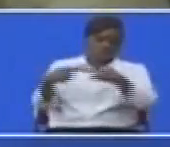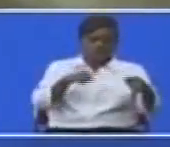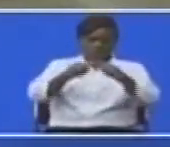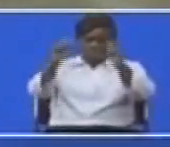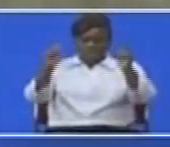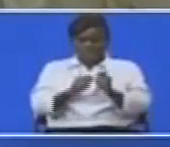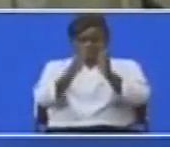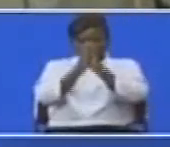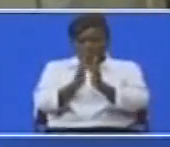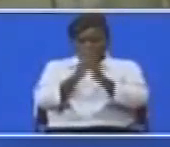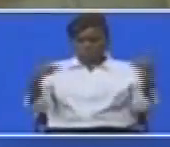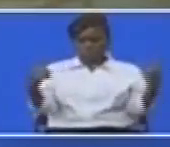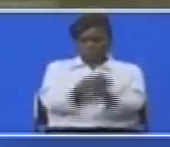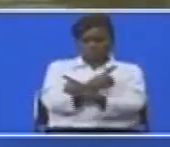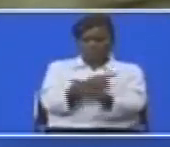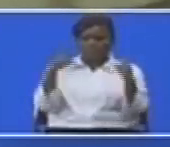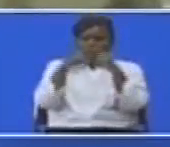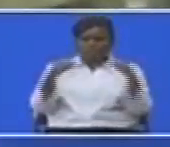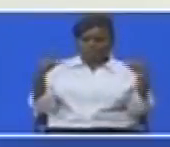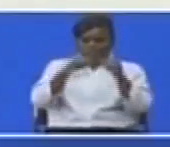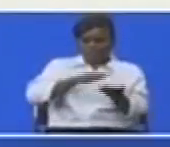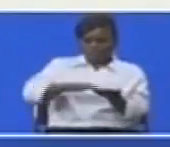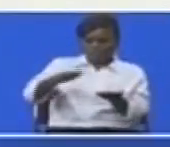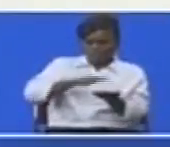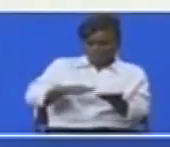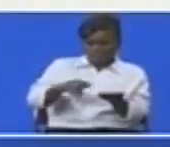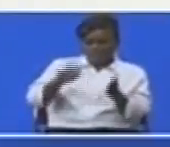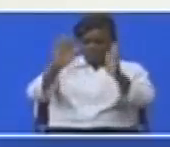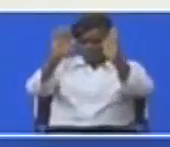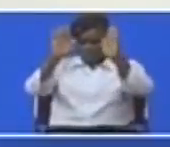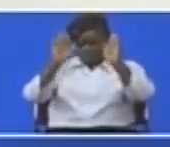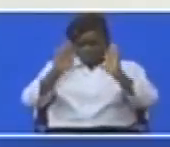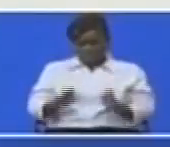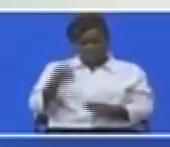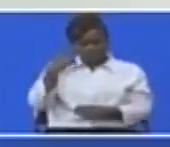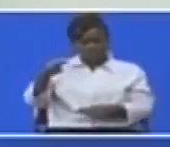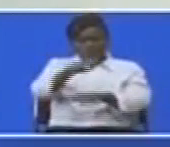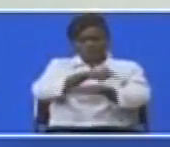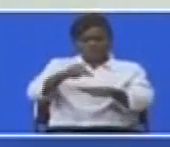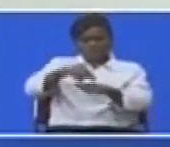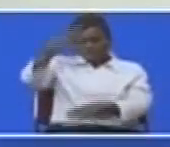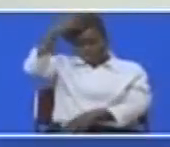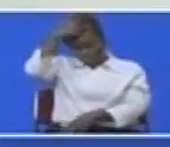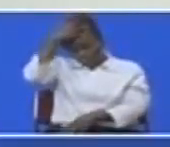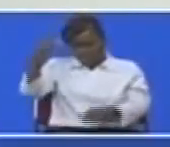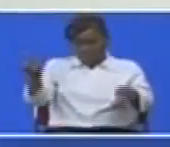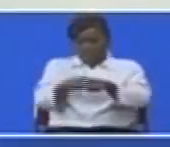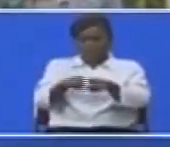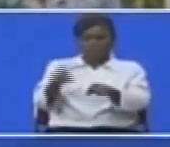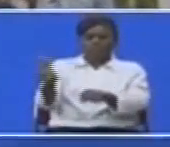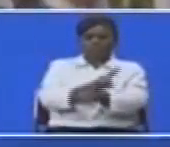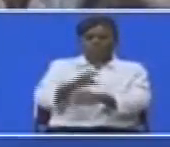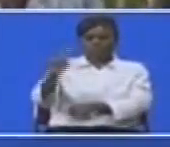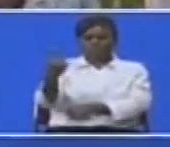and religious conflict, and his messages of reconciliation were very relevant to the nation. Pope Francis has also used his